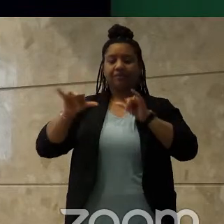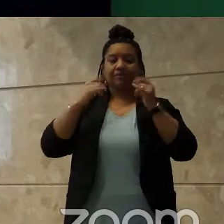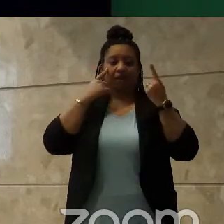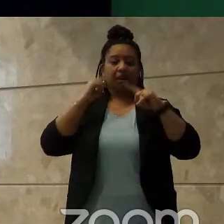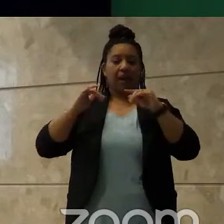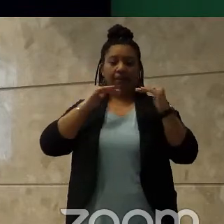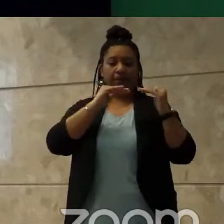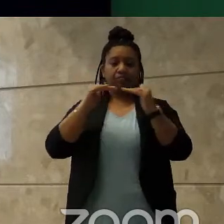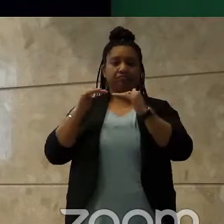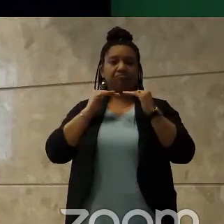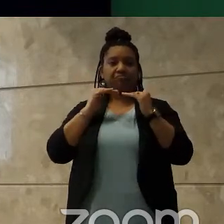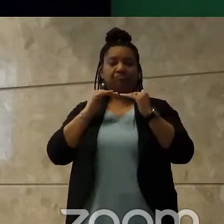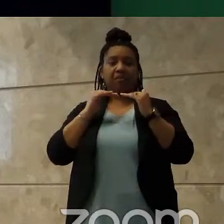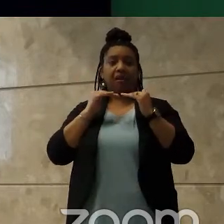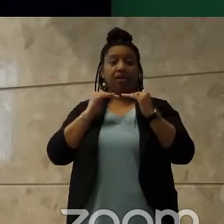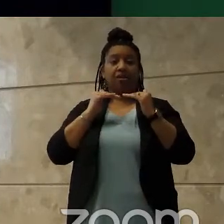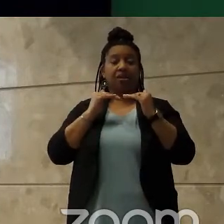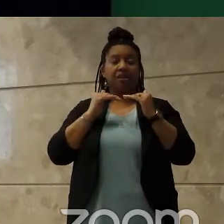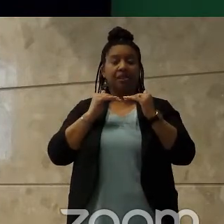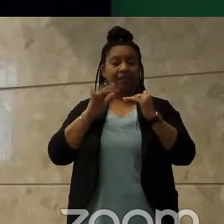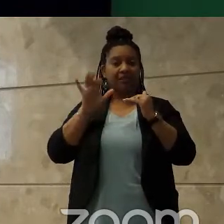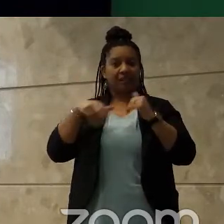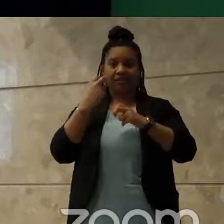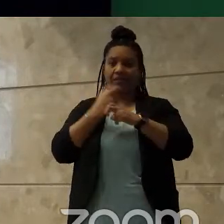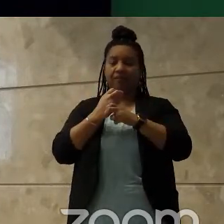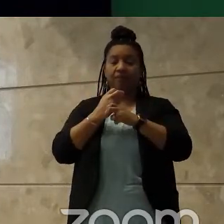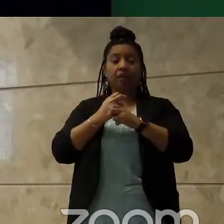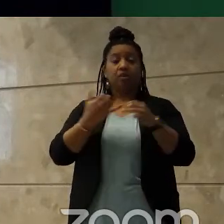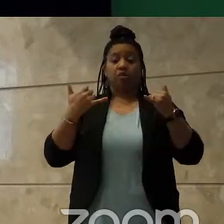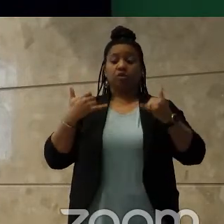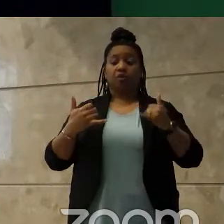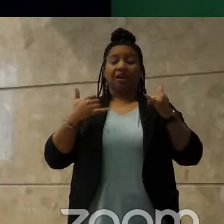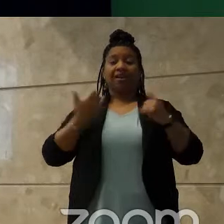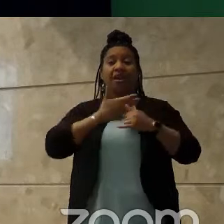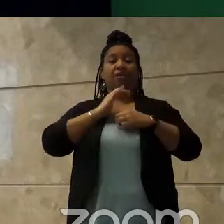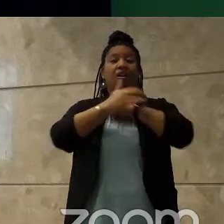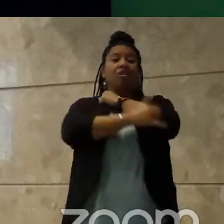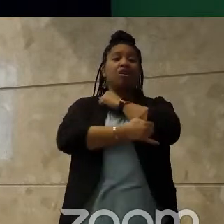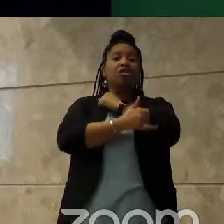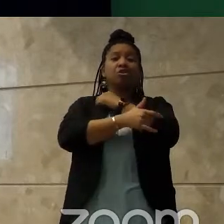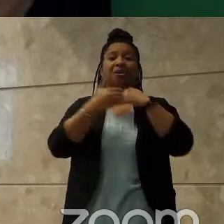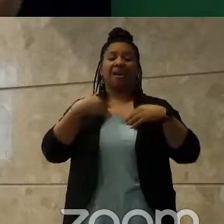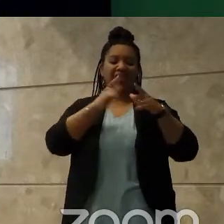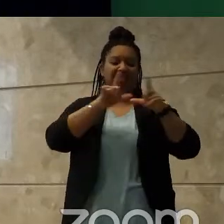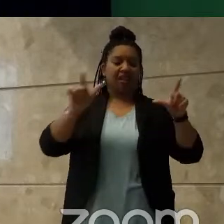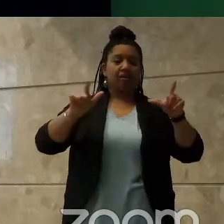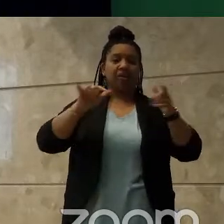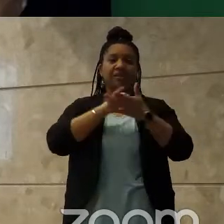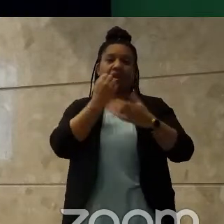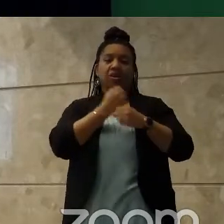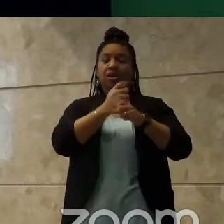our country right now, we have language that moves people immediately